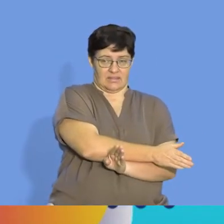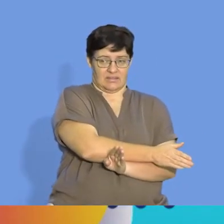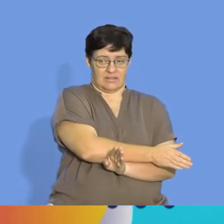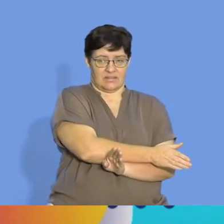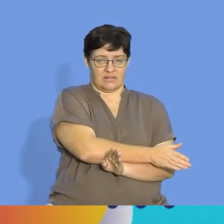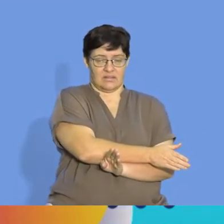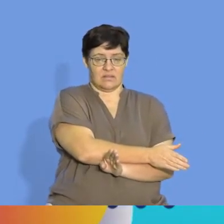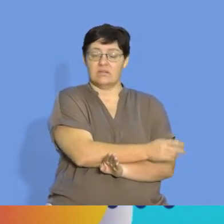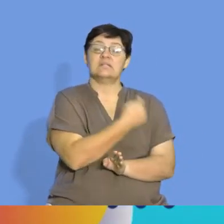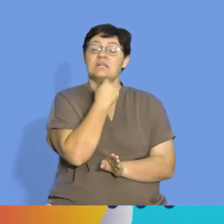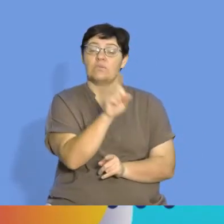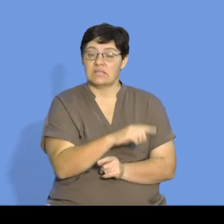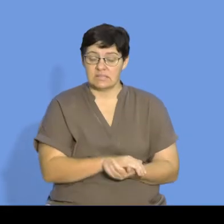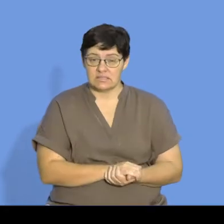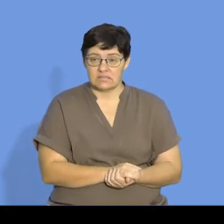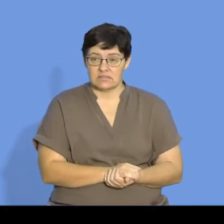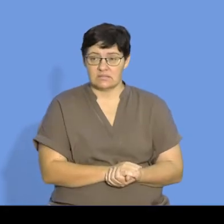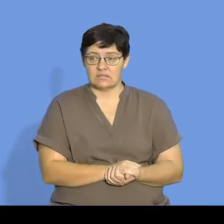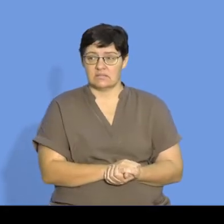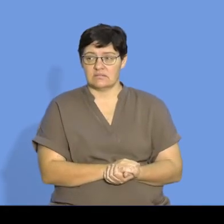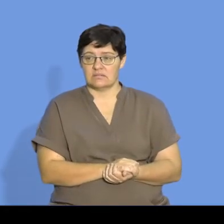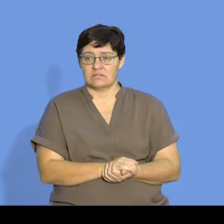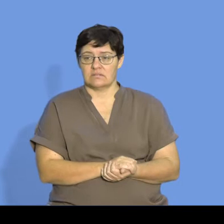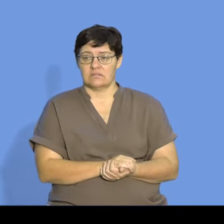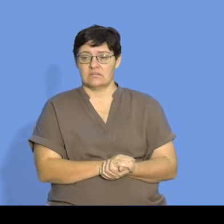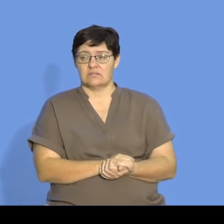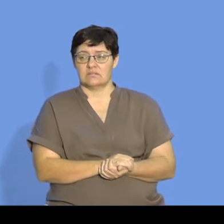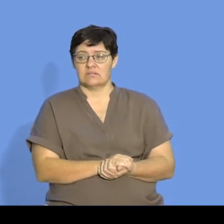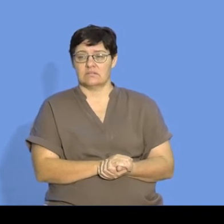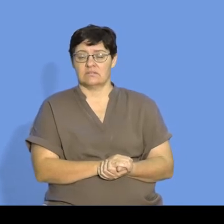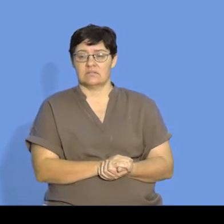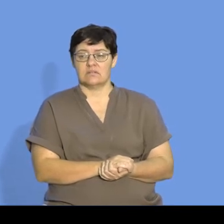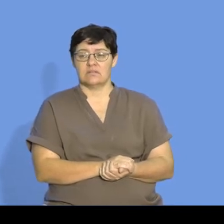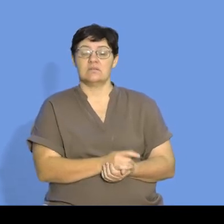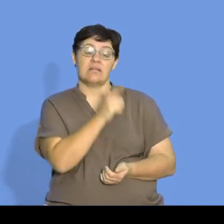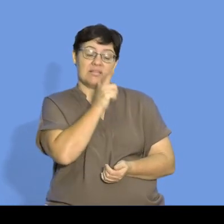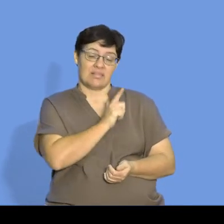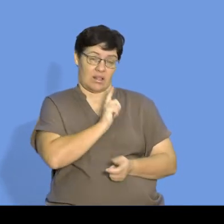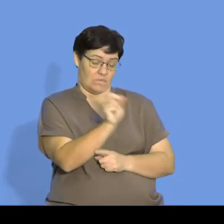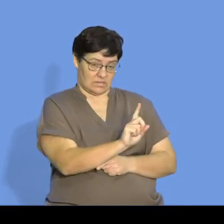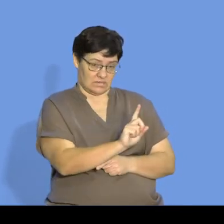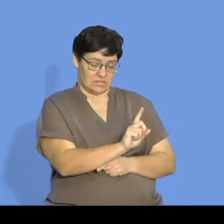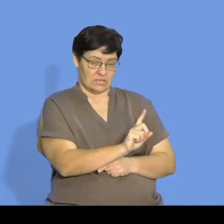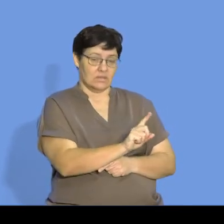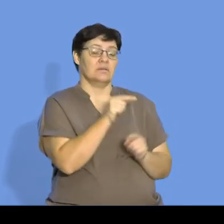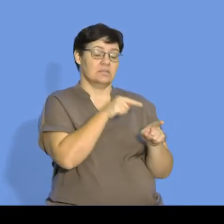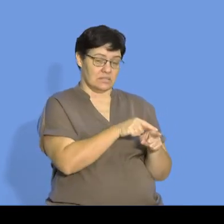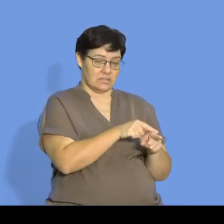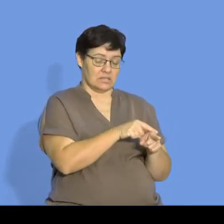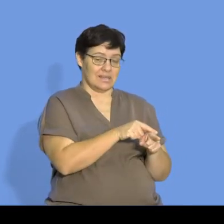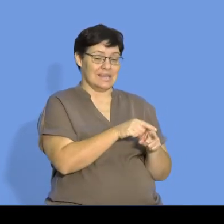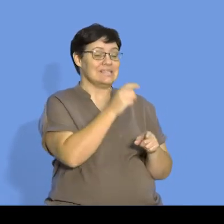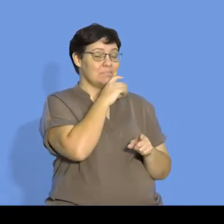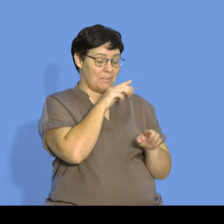Then what was the proviso? Our proviso was, if we look at the proviso, they told us that sales was going to increase